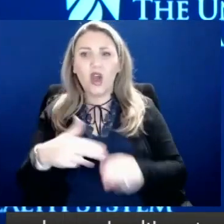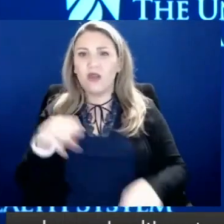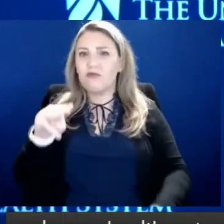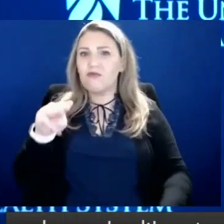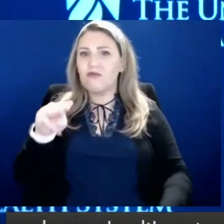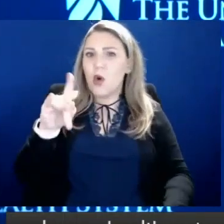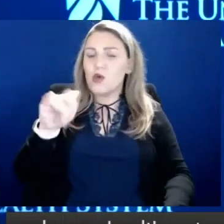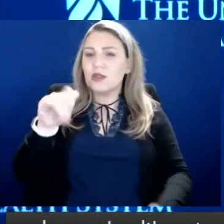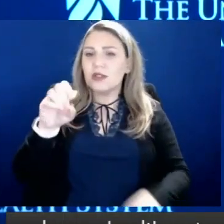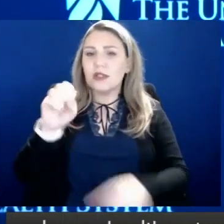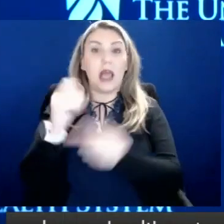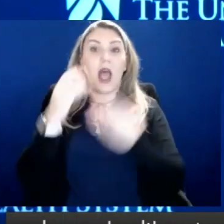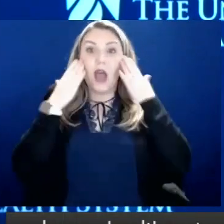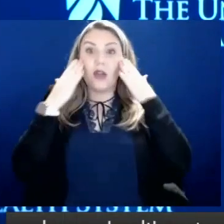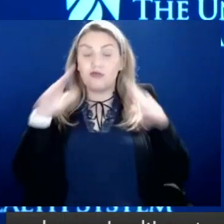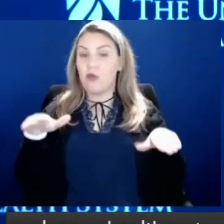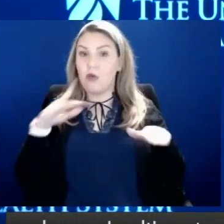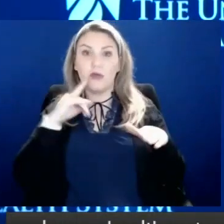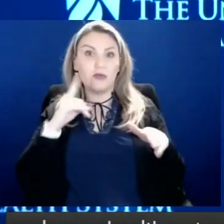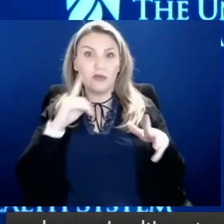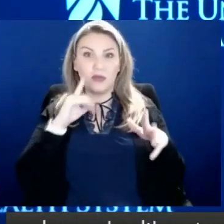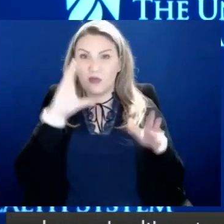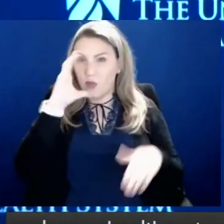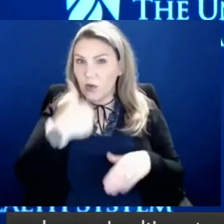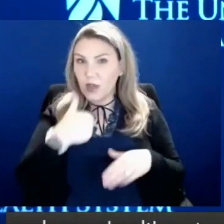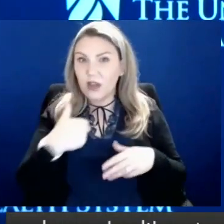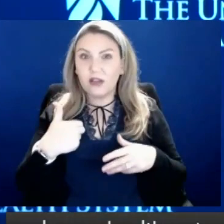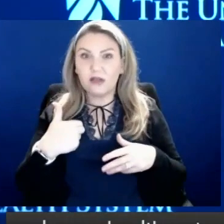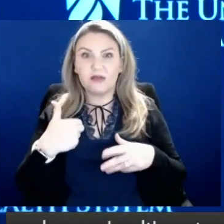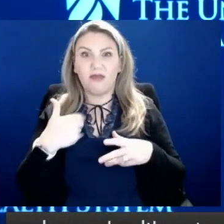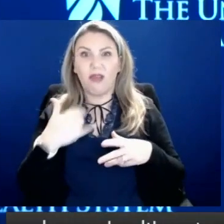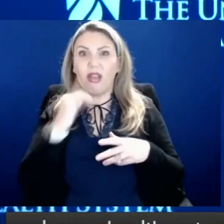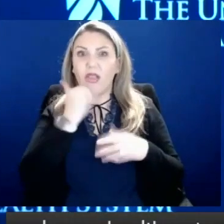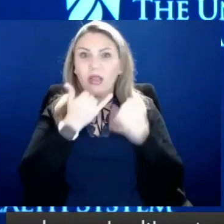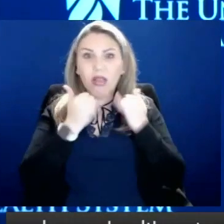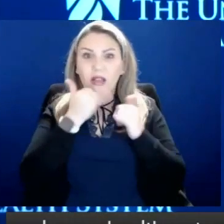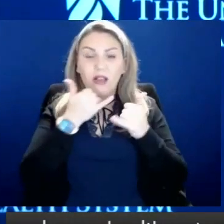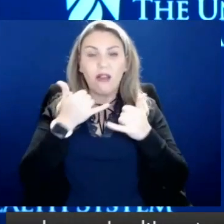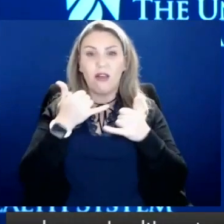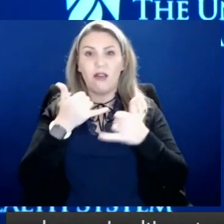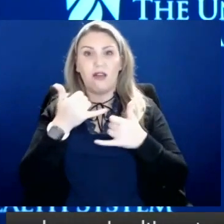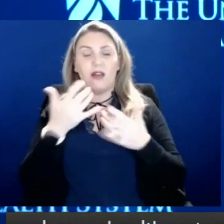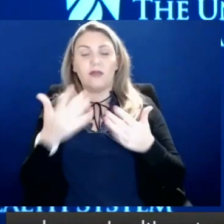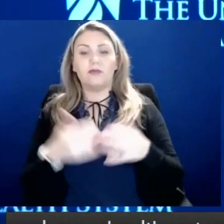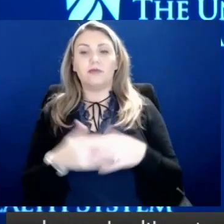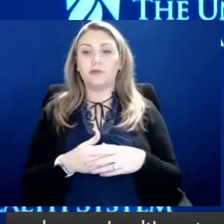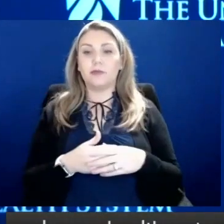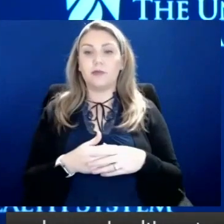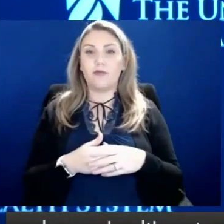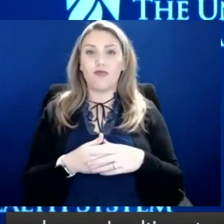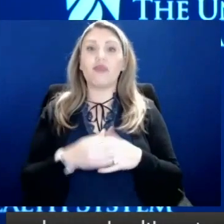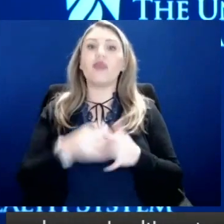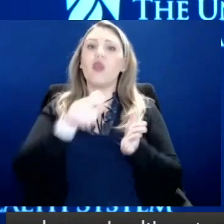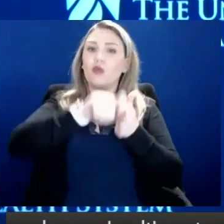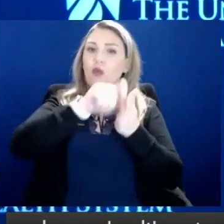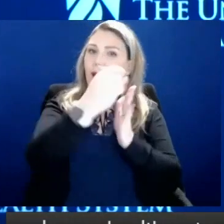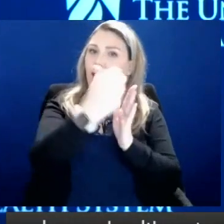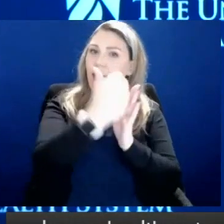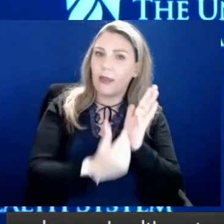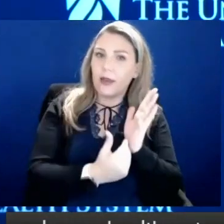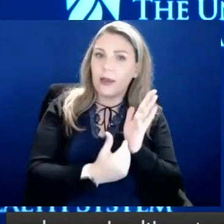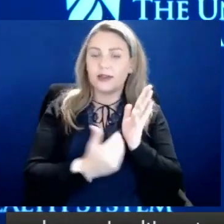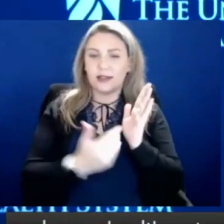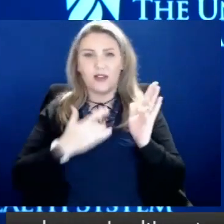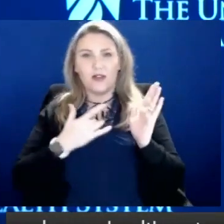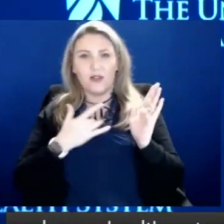W. It was weird mistakes that I was making, and writing down the lists and having to feel like you're always